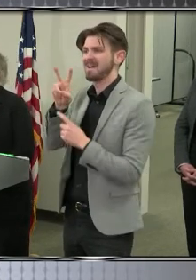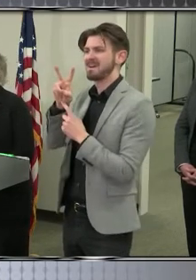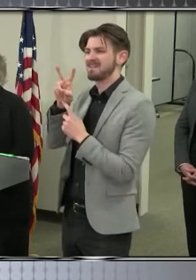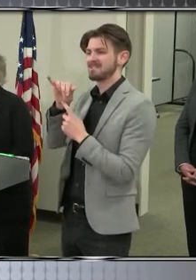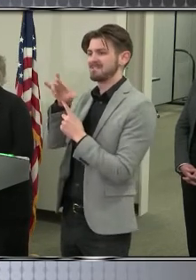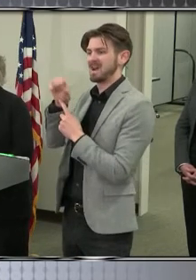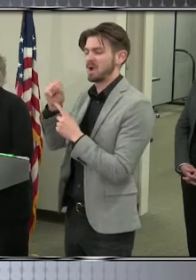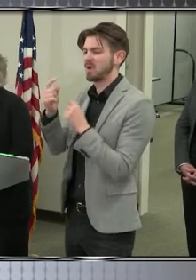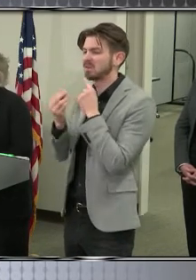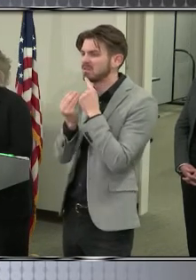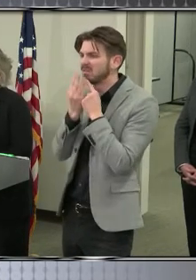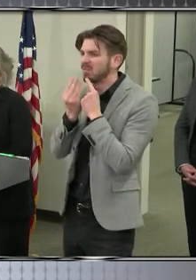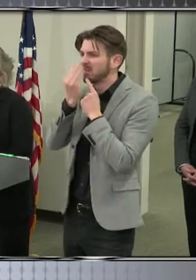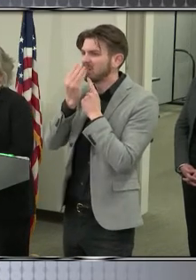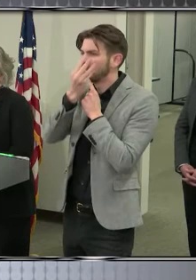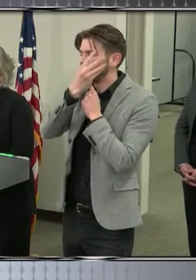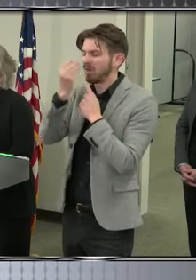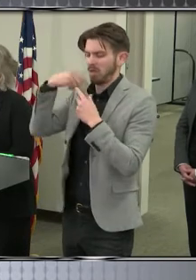to enter.